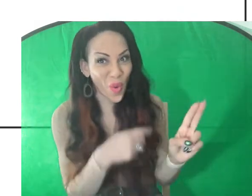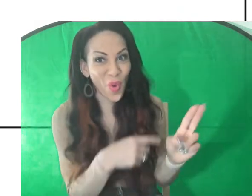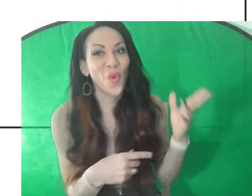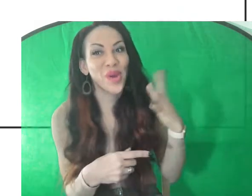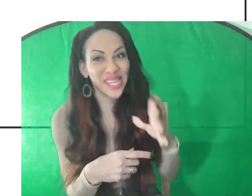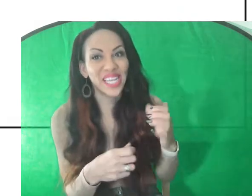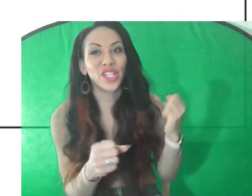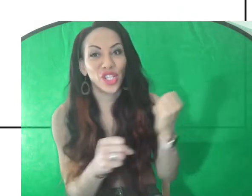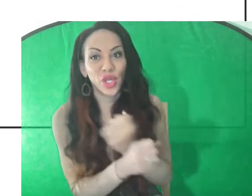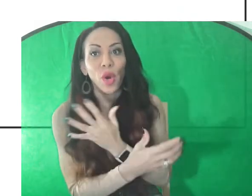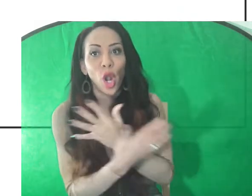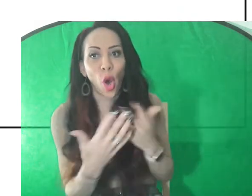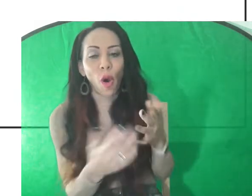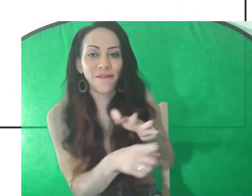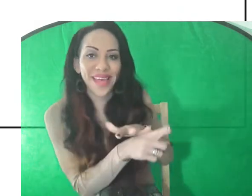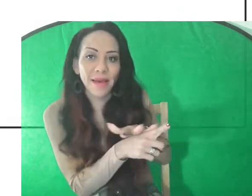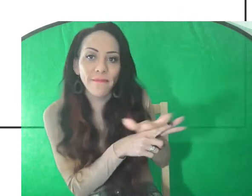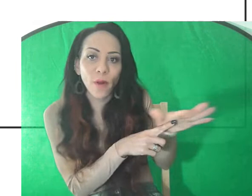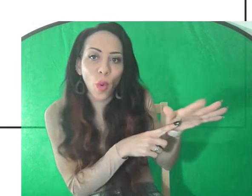changes.